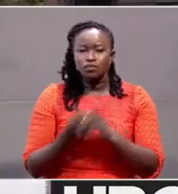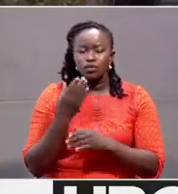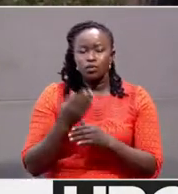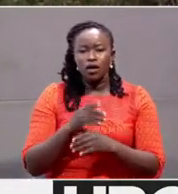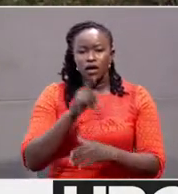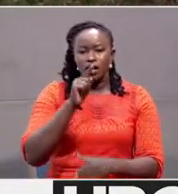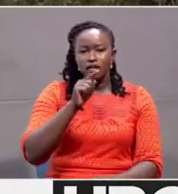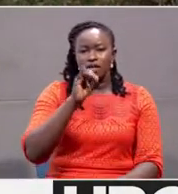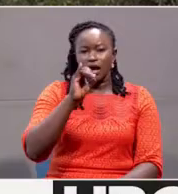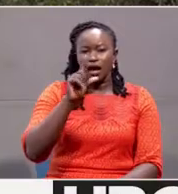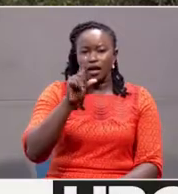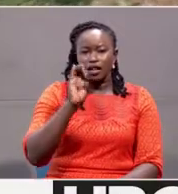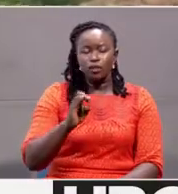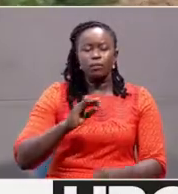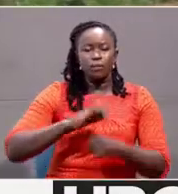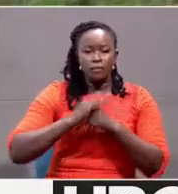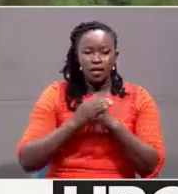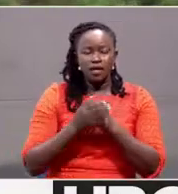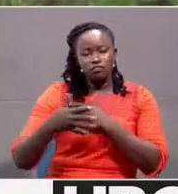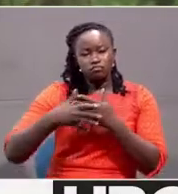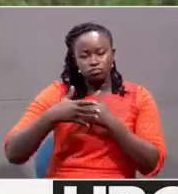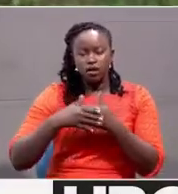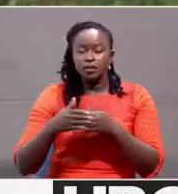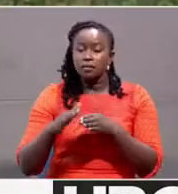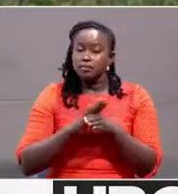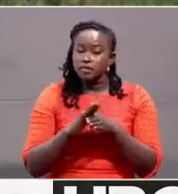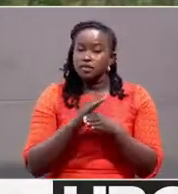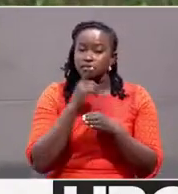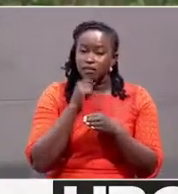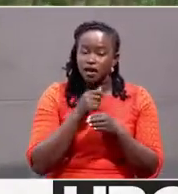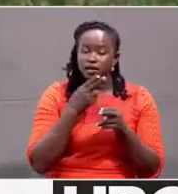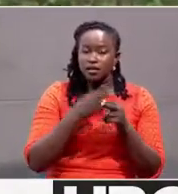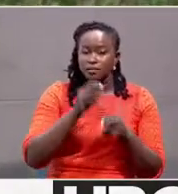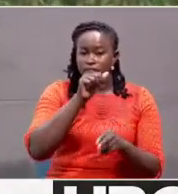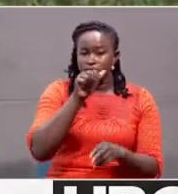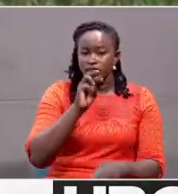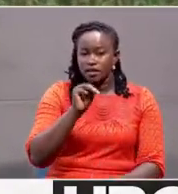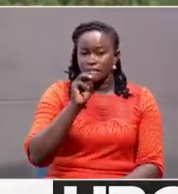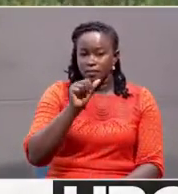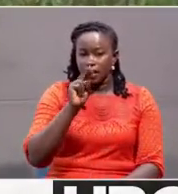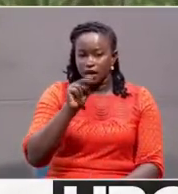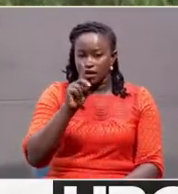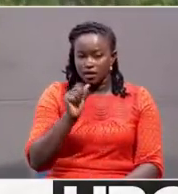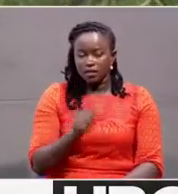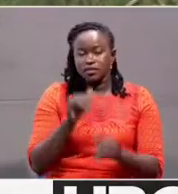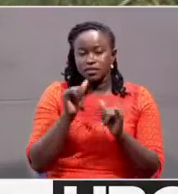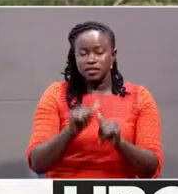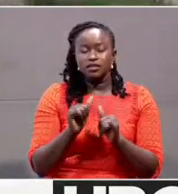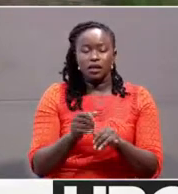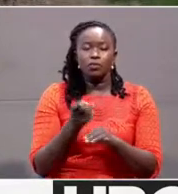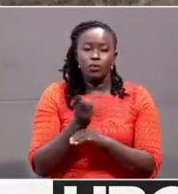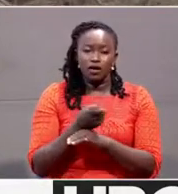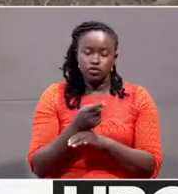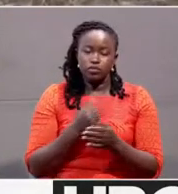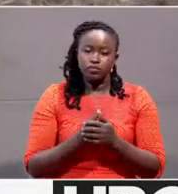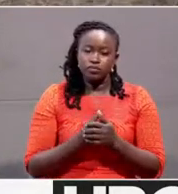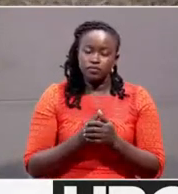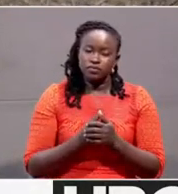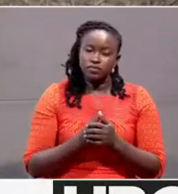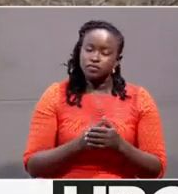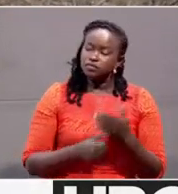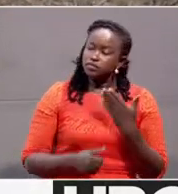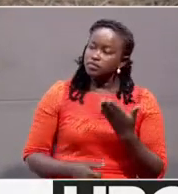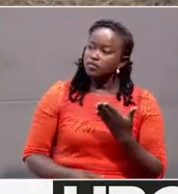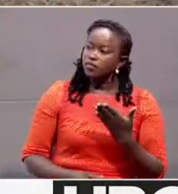production plant. The alleged businessman is Wilberforce Semanda, a resident of Wakiso. A foreman employed